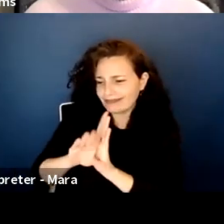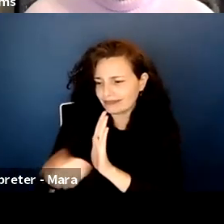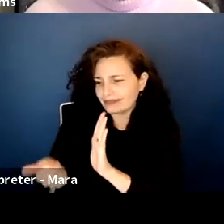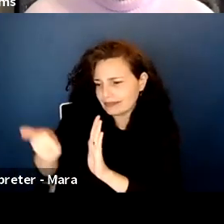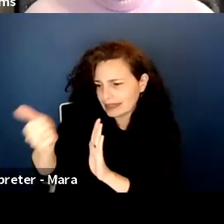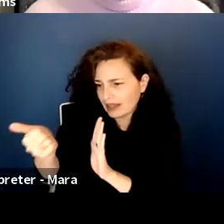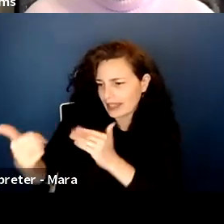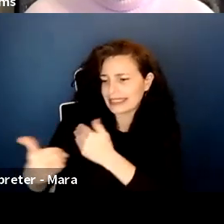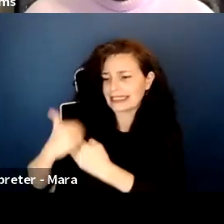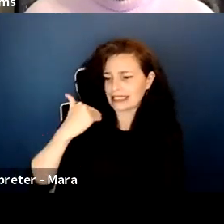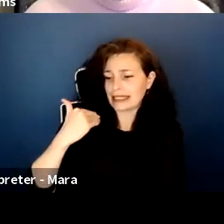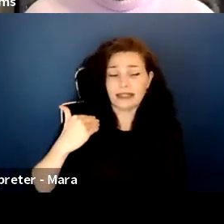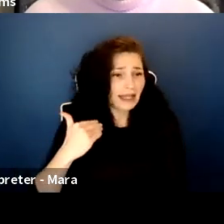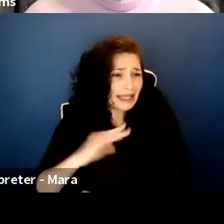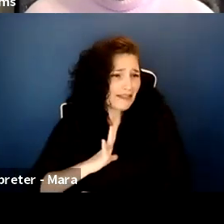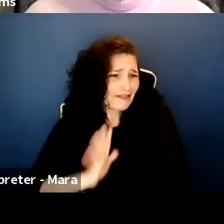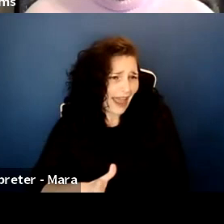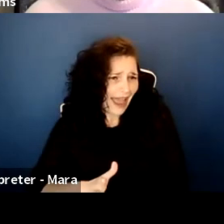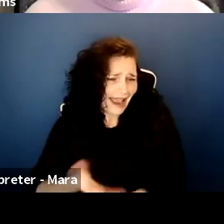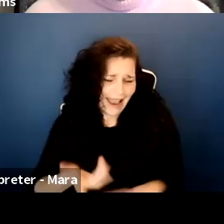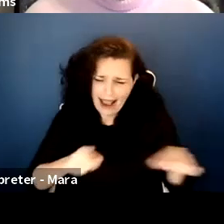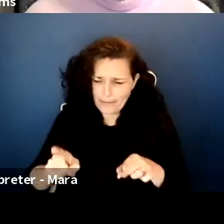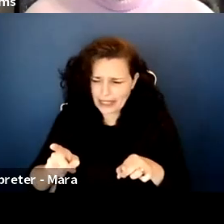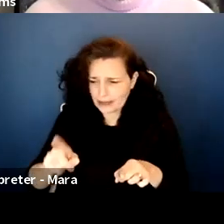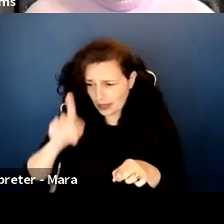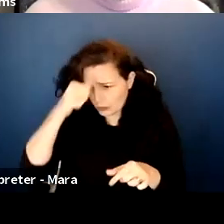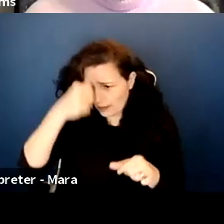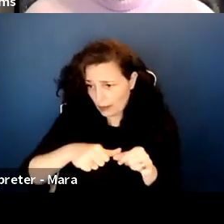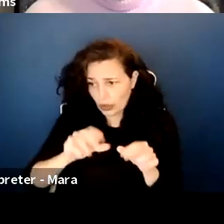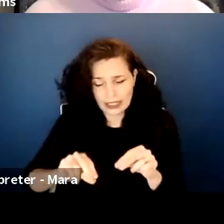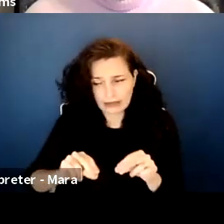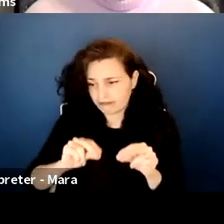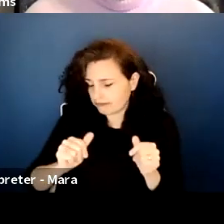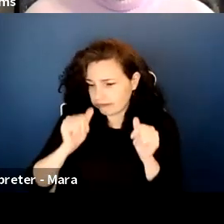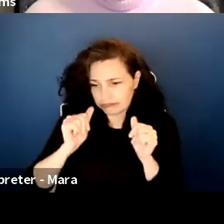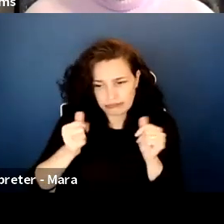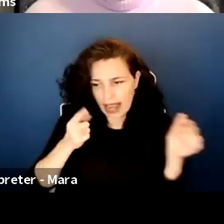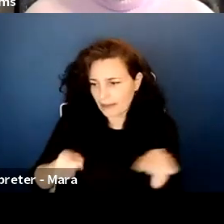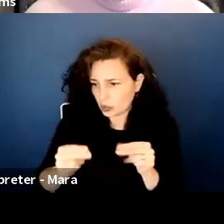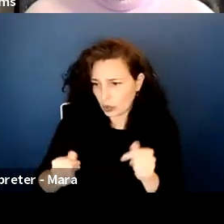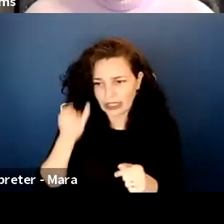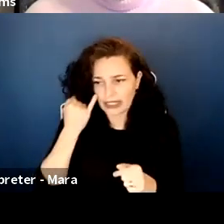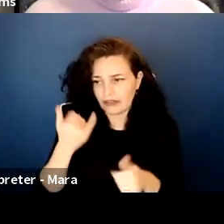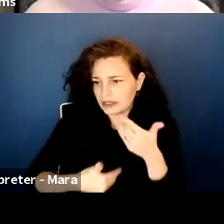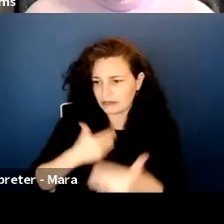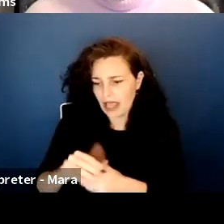fine. That's fine too. Right. It has to happen quickly in that kind of situation if we're doing